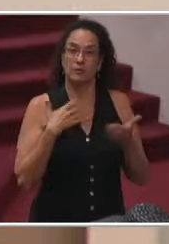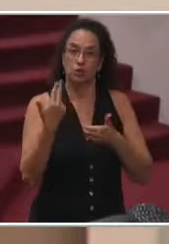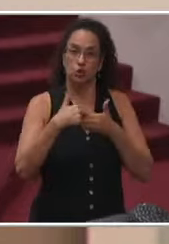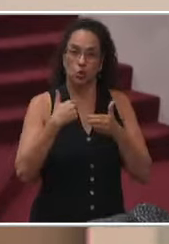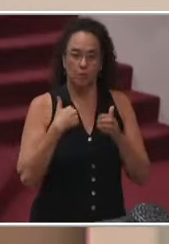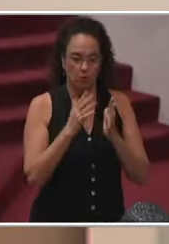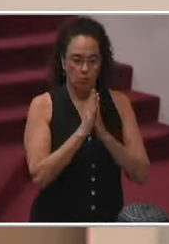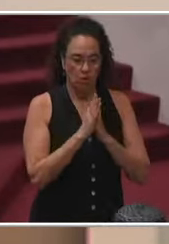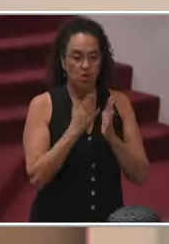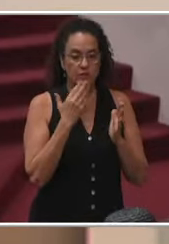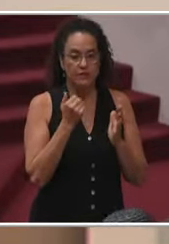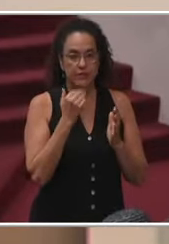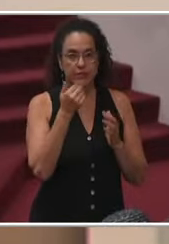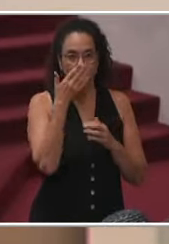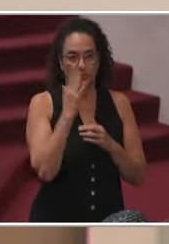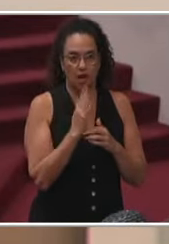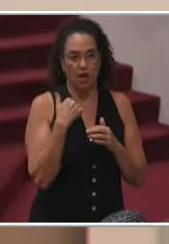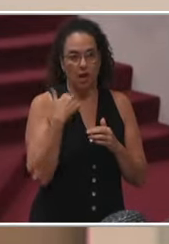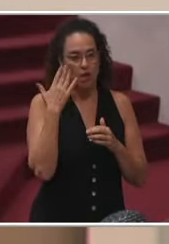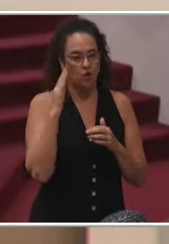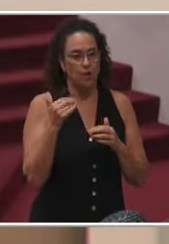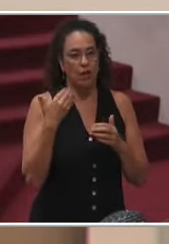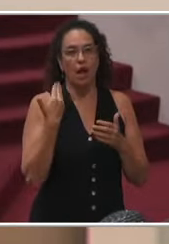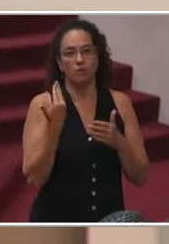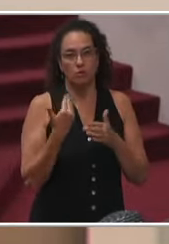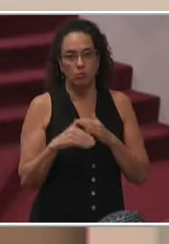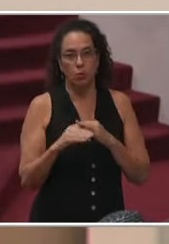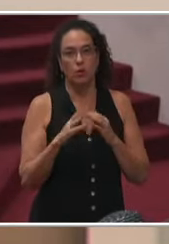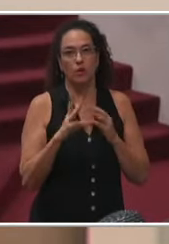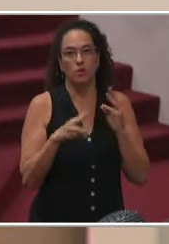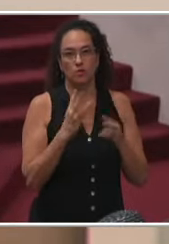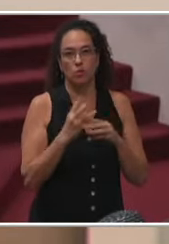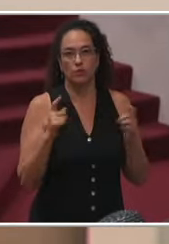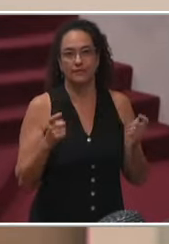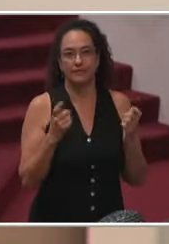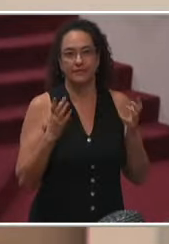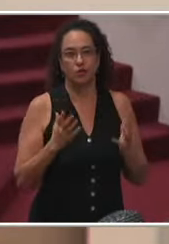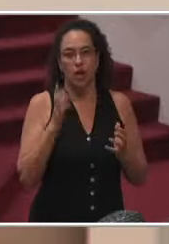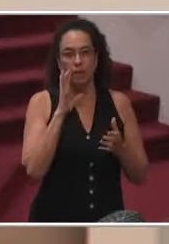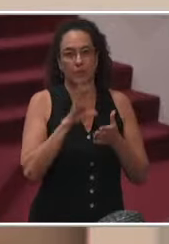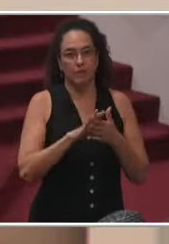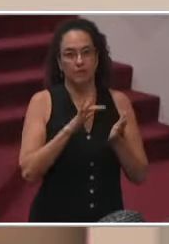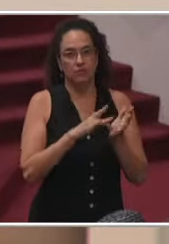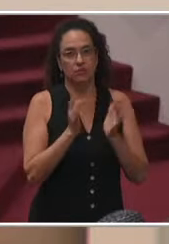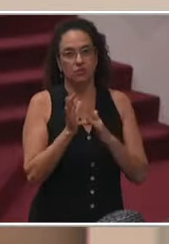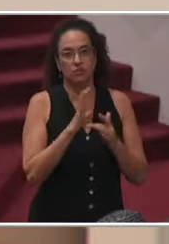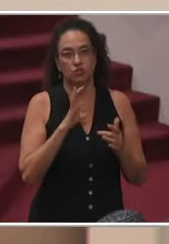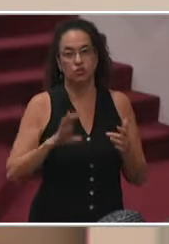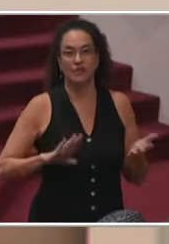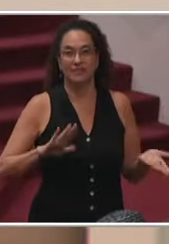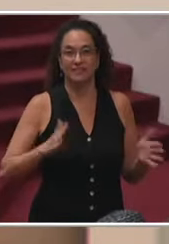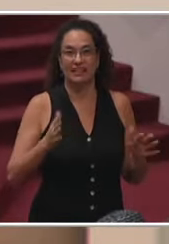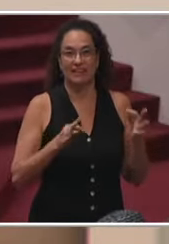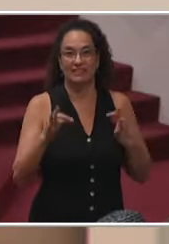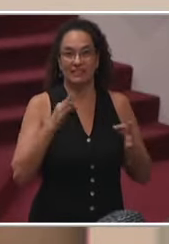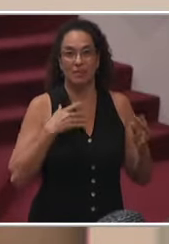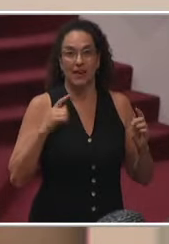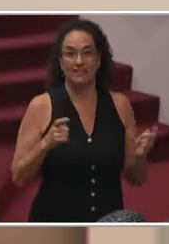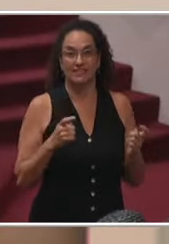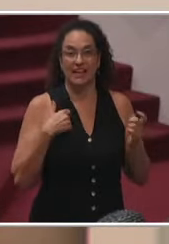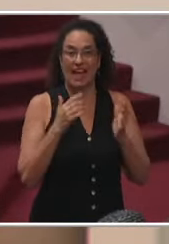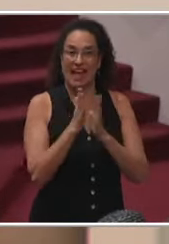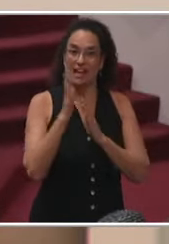Dear God, I know that I was born into this world a sinner. I believe that Jesus Christ died for my sins. I ask forgiveness of